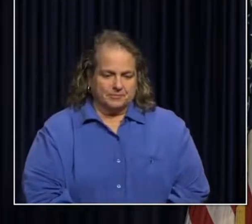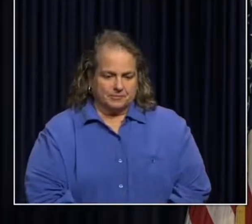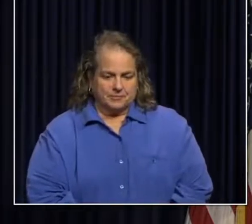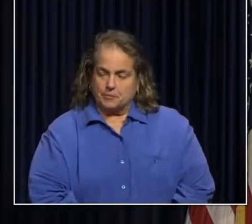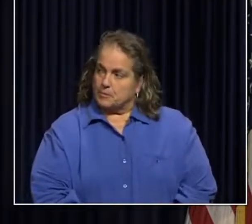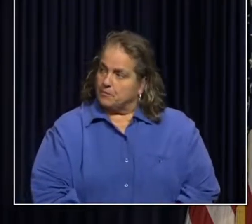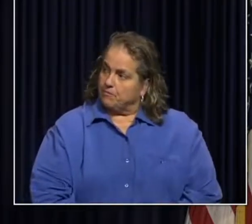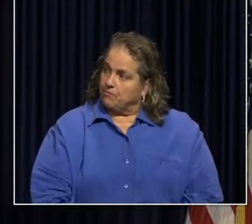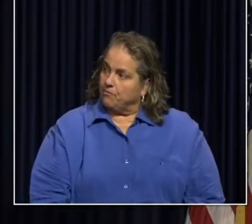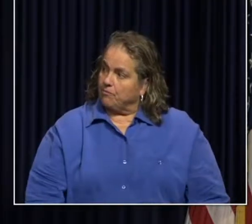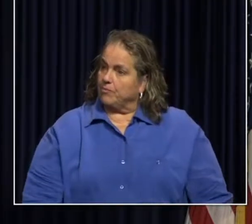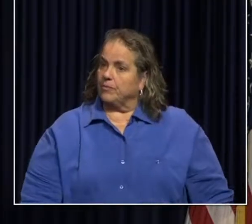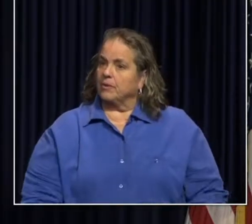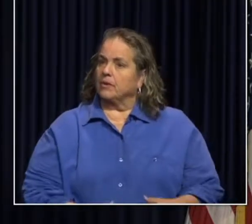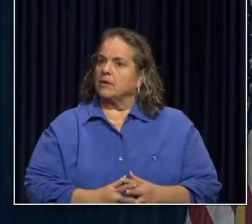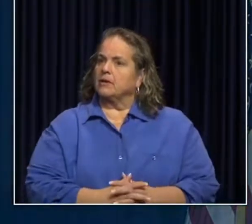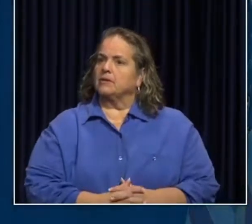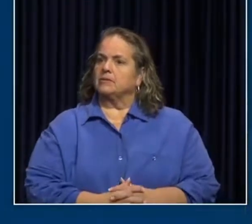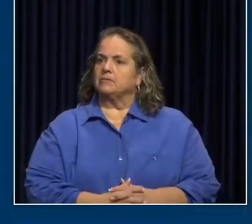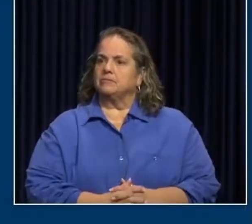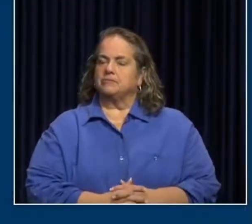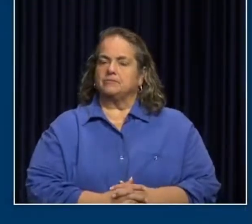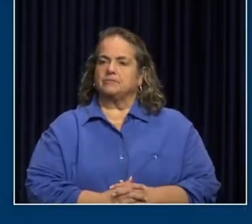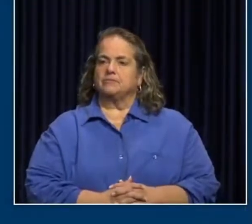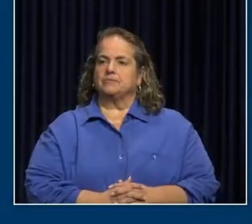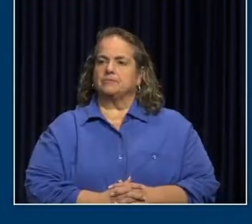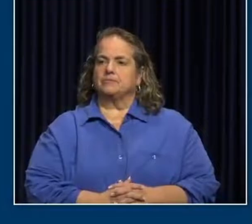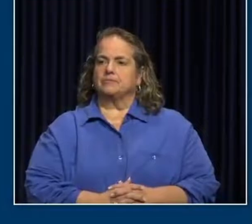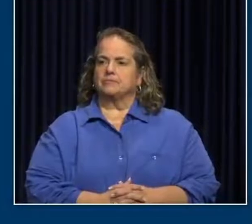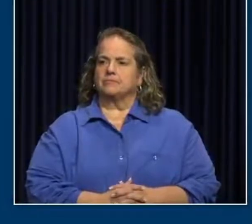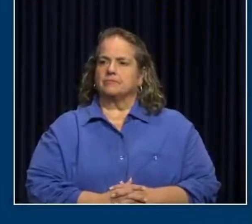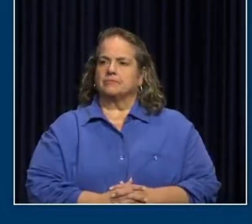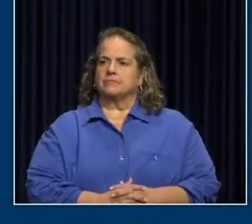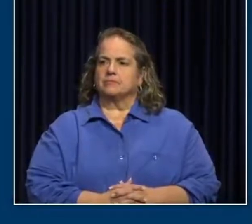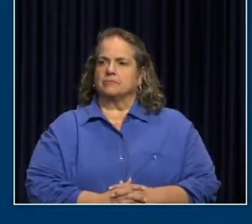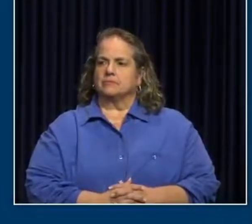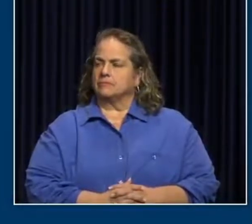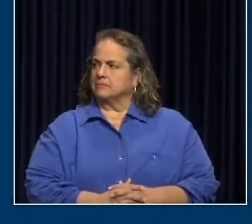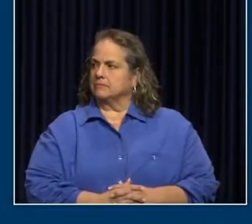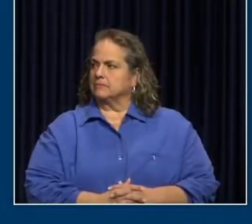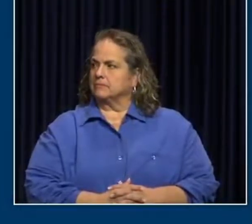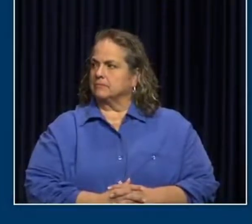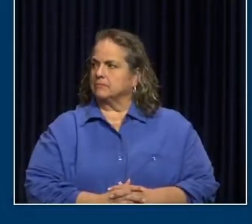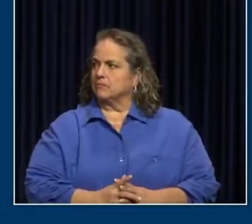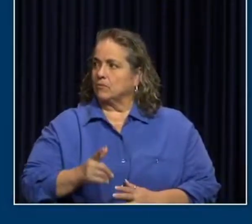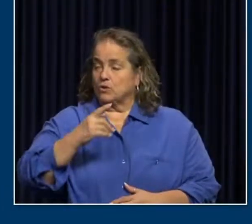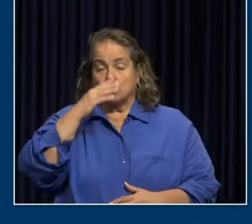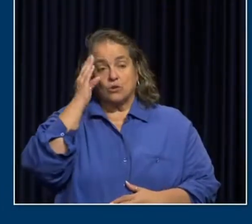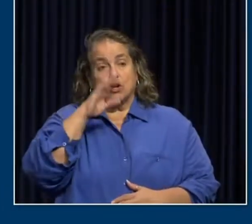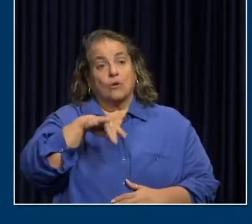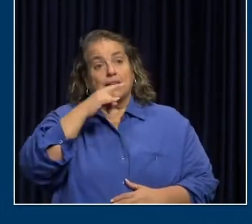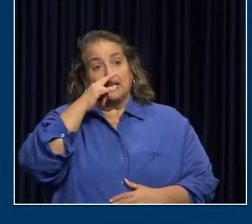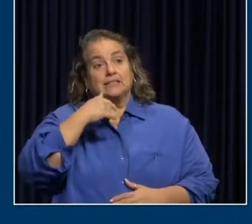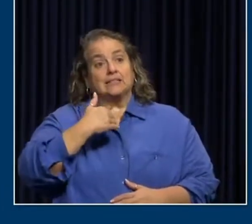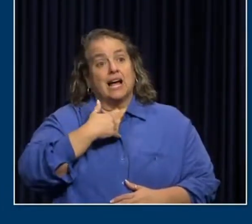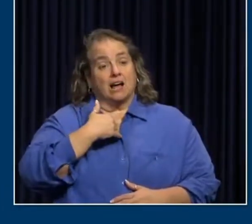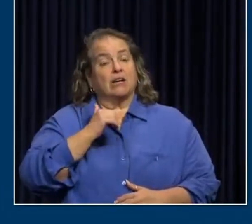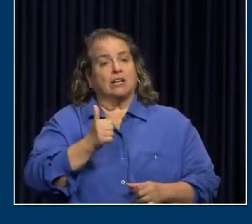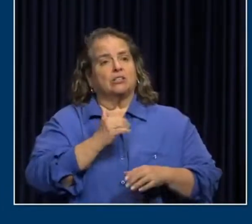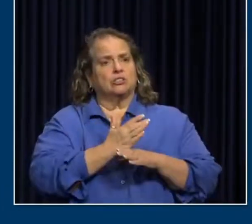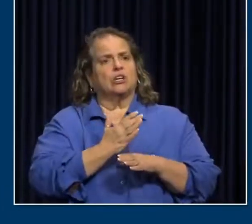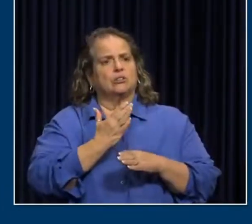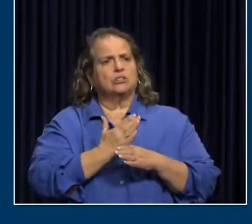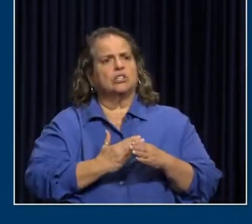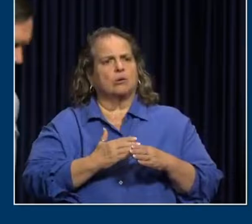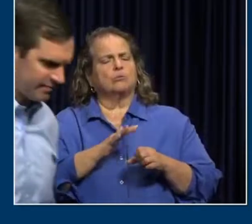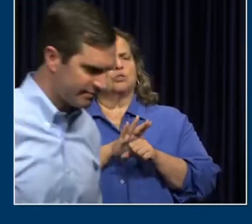You know that kids sometimes show stress responses also, and sometimes in ways that are different from the ways that adults show those responses. Kids may